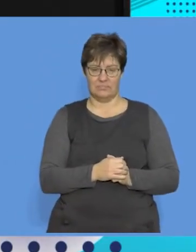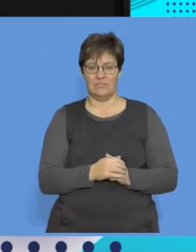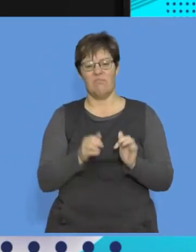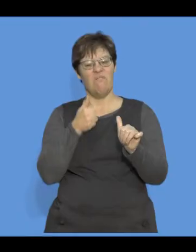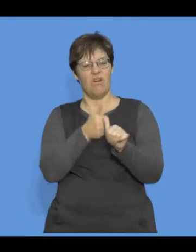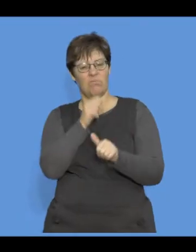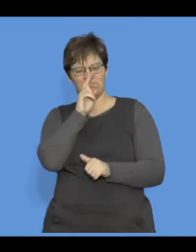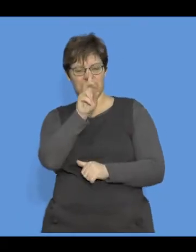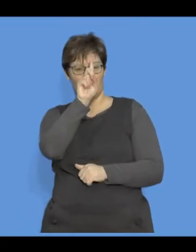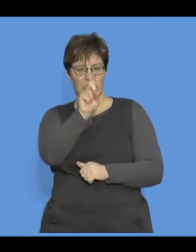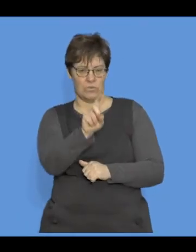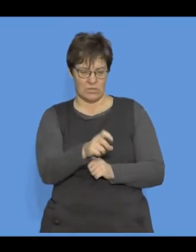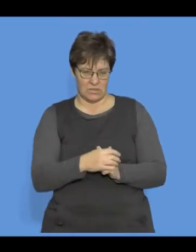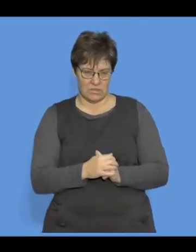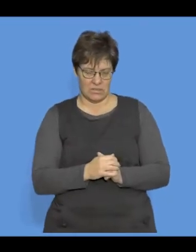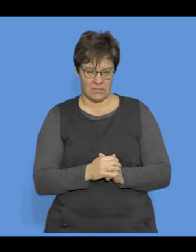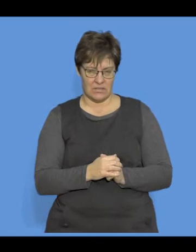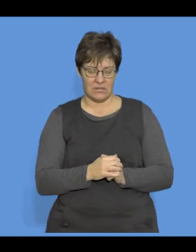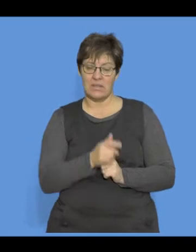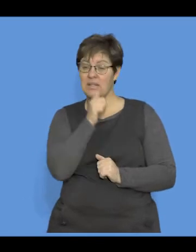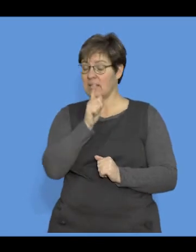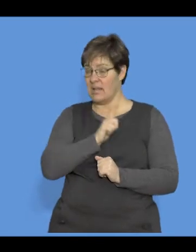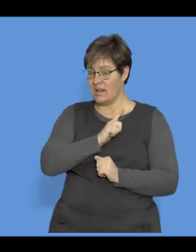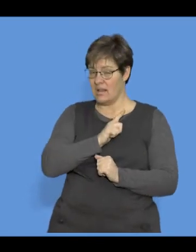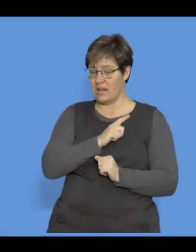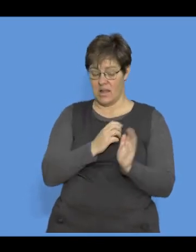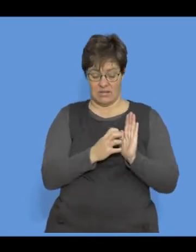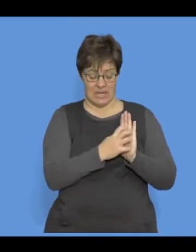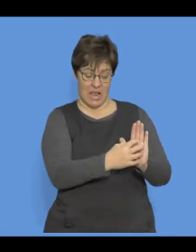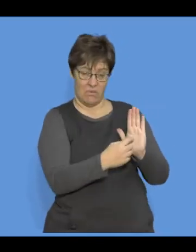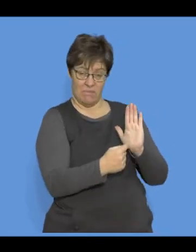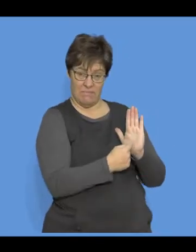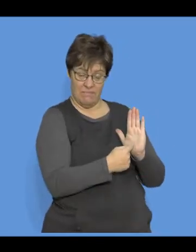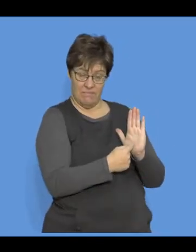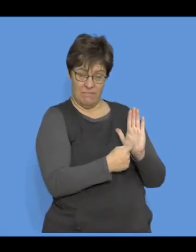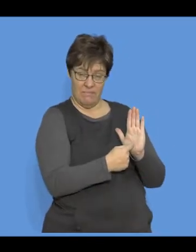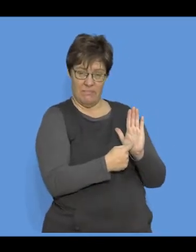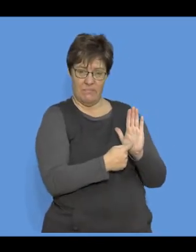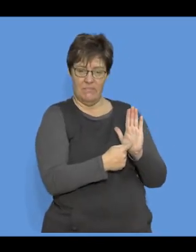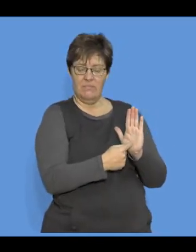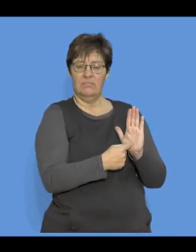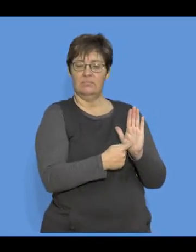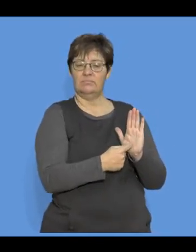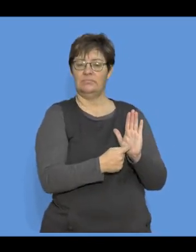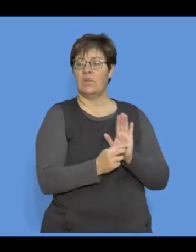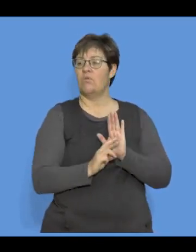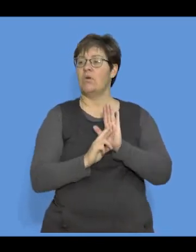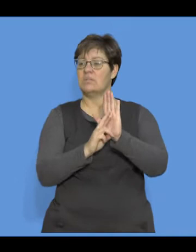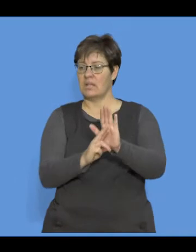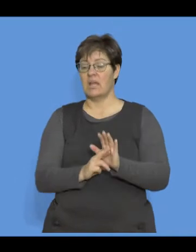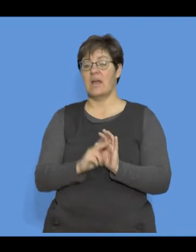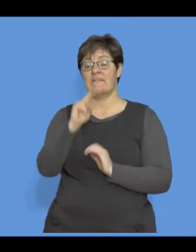these questions. So it tells me in the diagram below, they represent 4